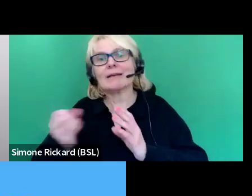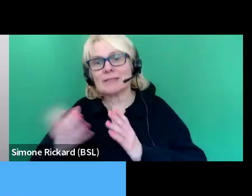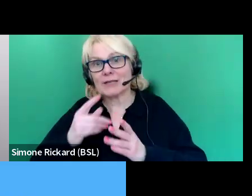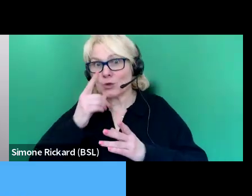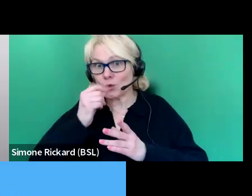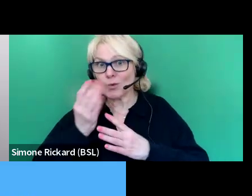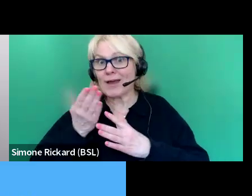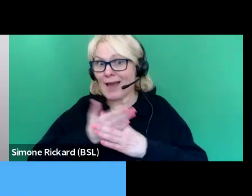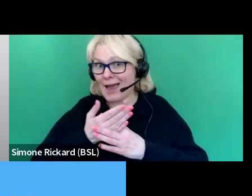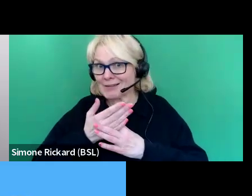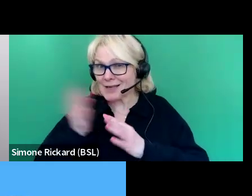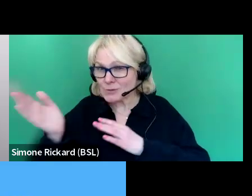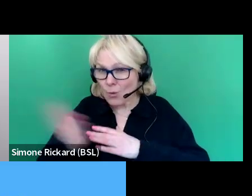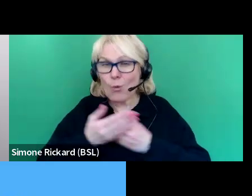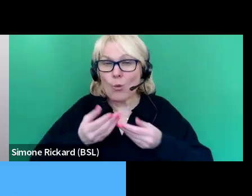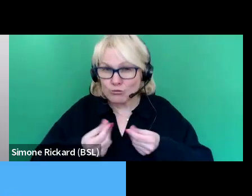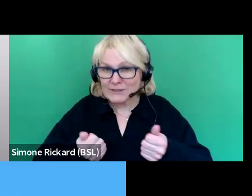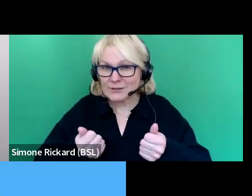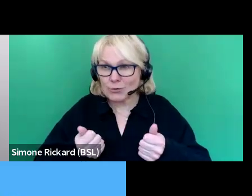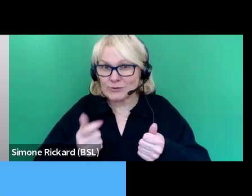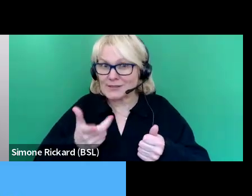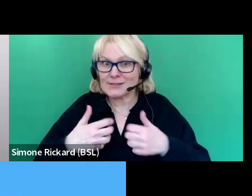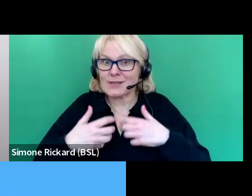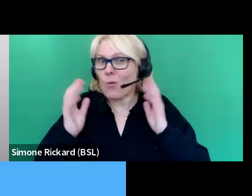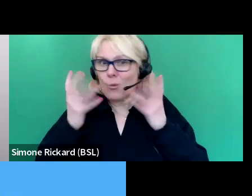resources. So don't worry, that will come to you.